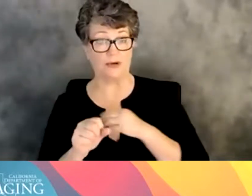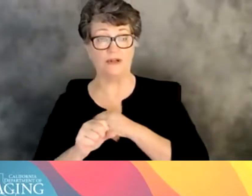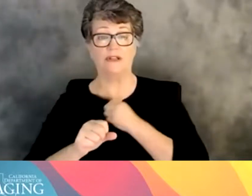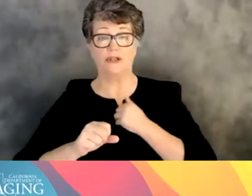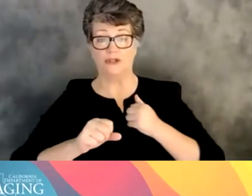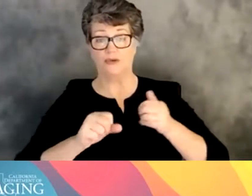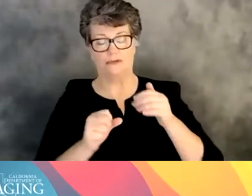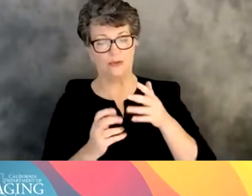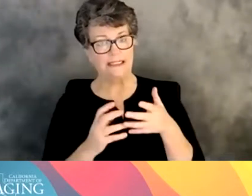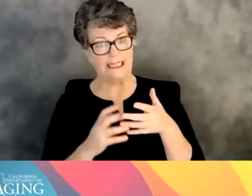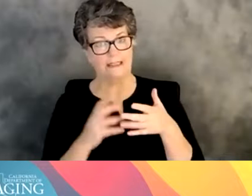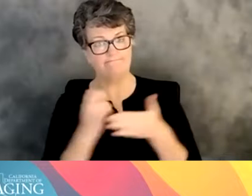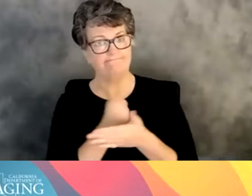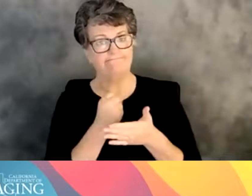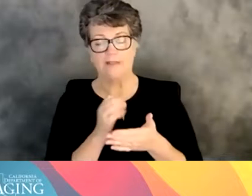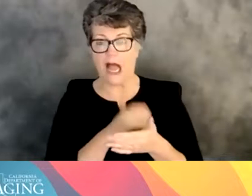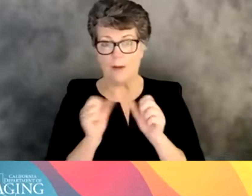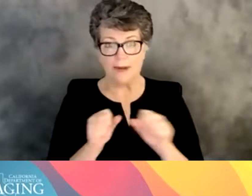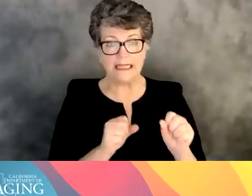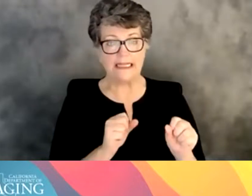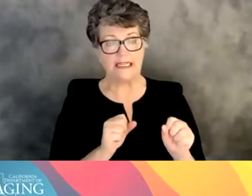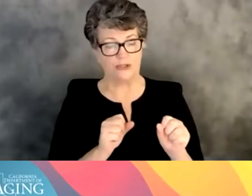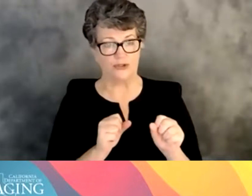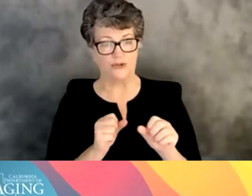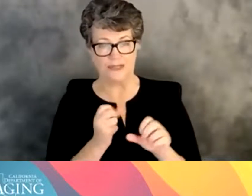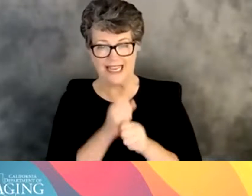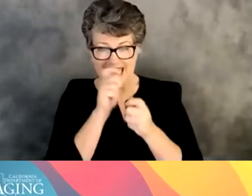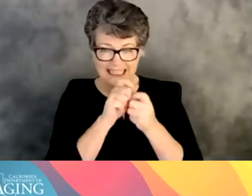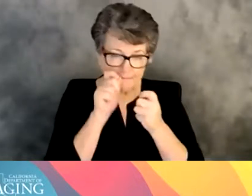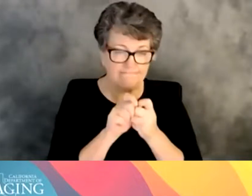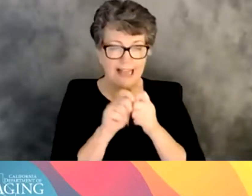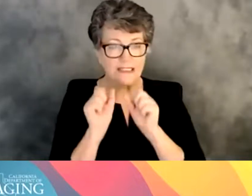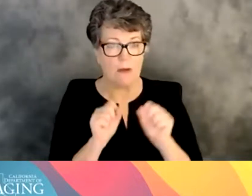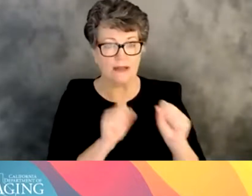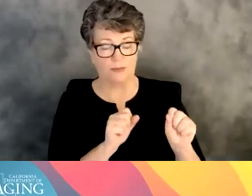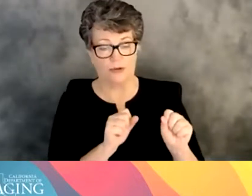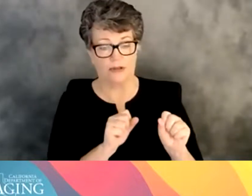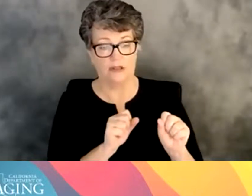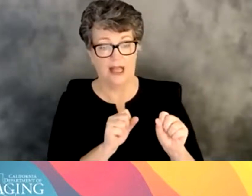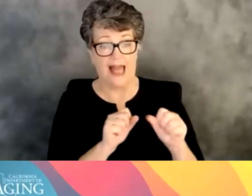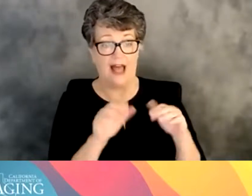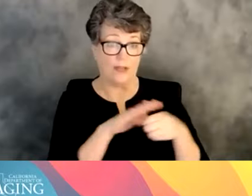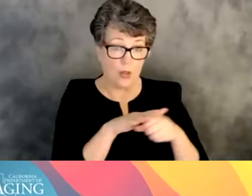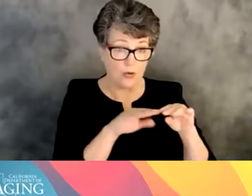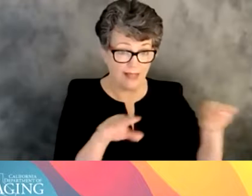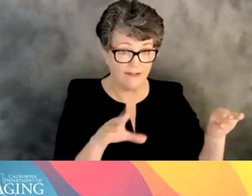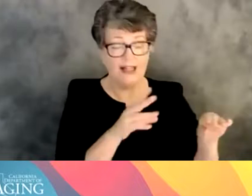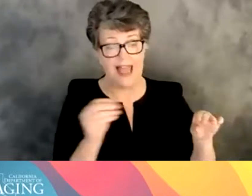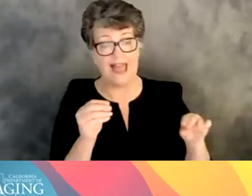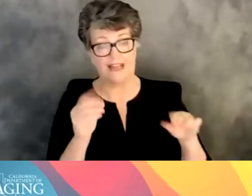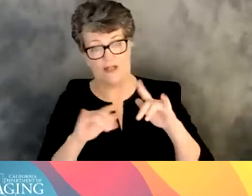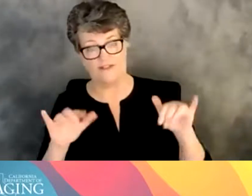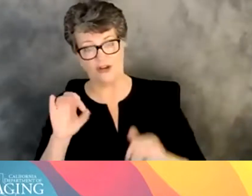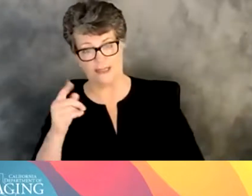our ability to be able to get as granular as we can, both at the local level and on the various